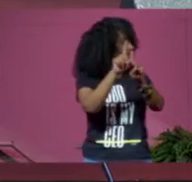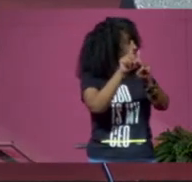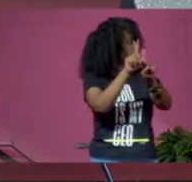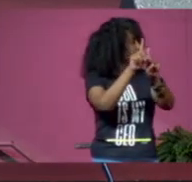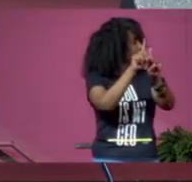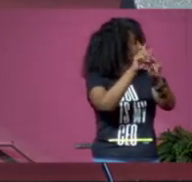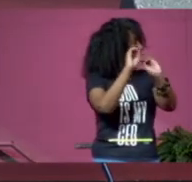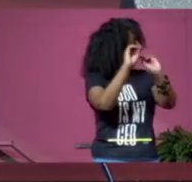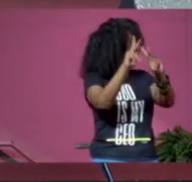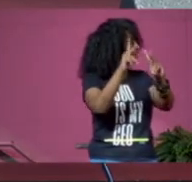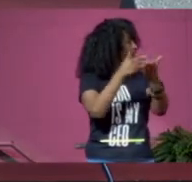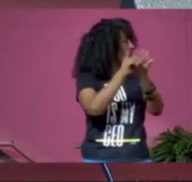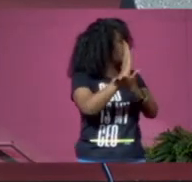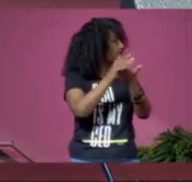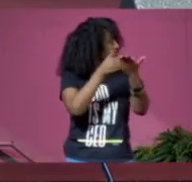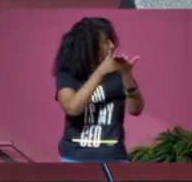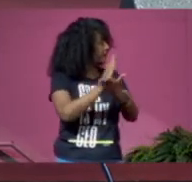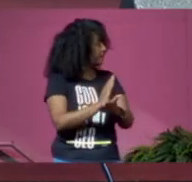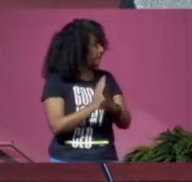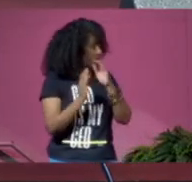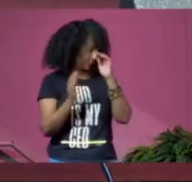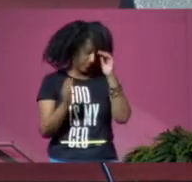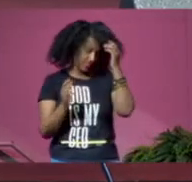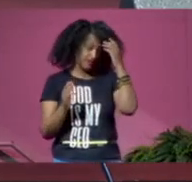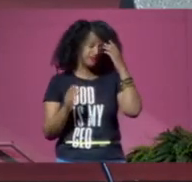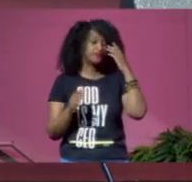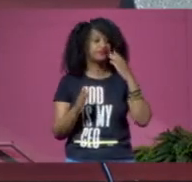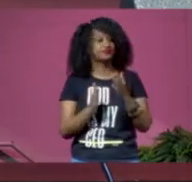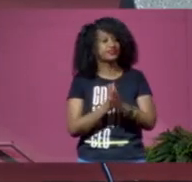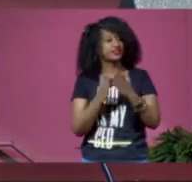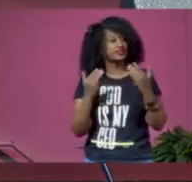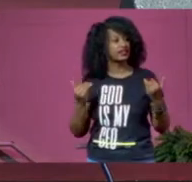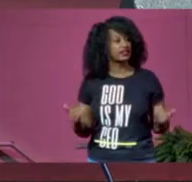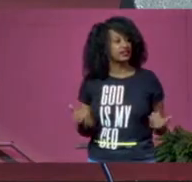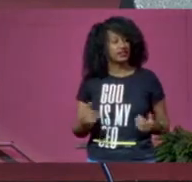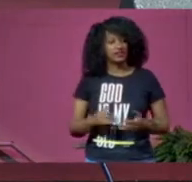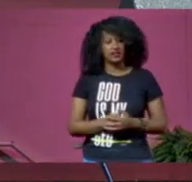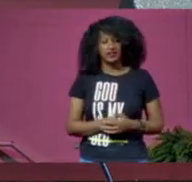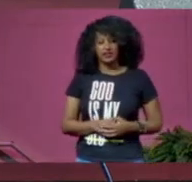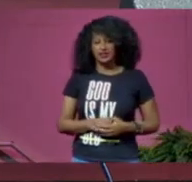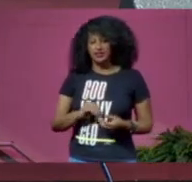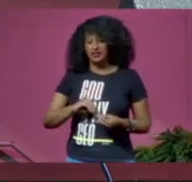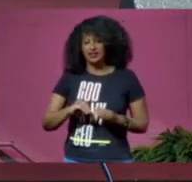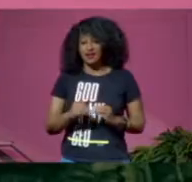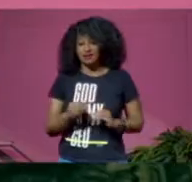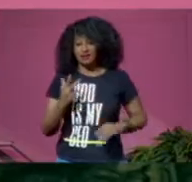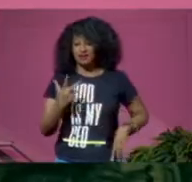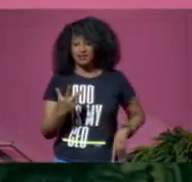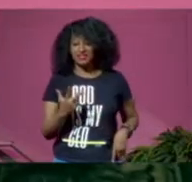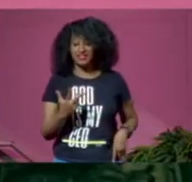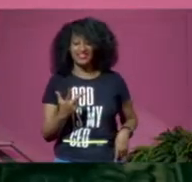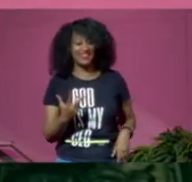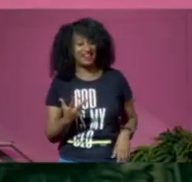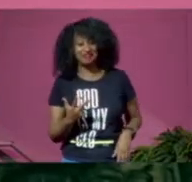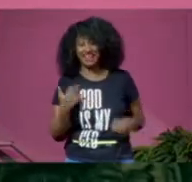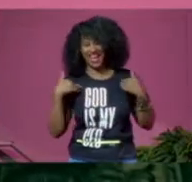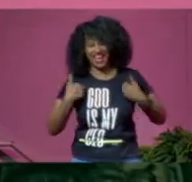Okay, all right, all right. Let me get out your way. Okay, here's the next thing you need to know. You need to know who you